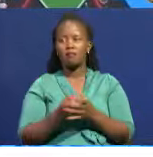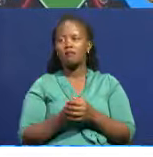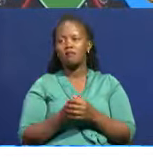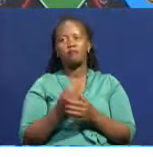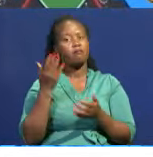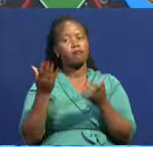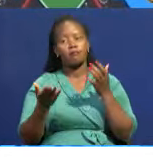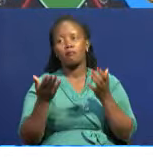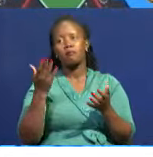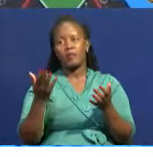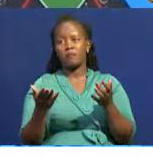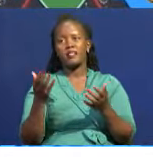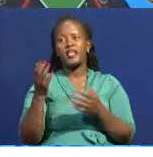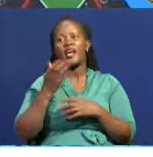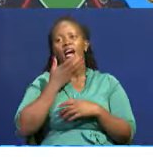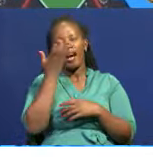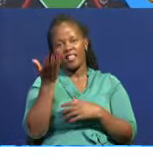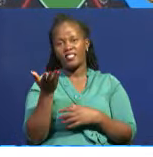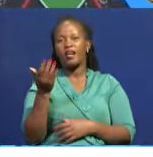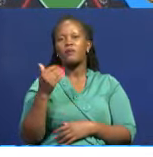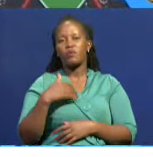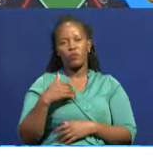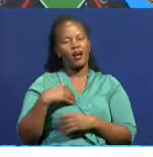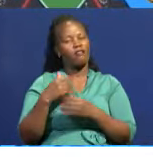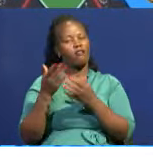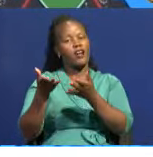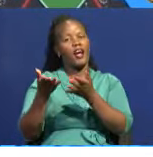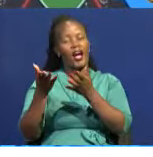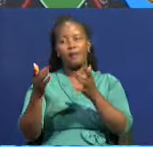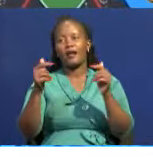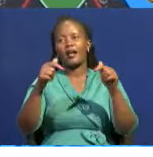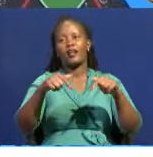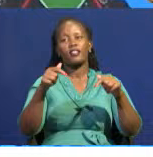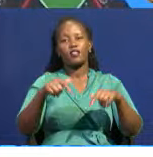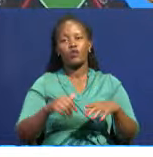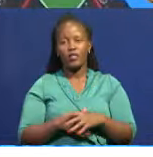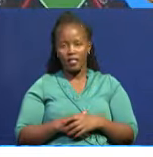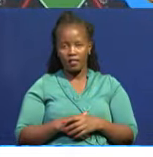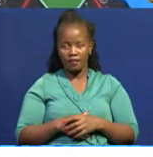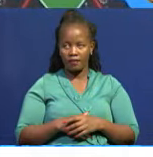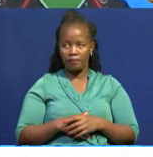Maybe an answer may be found here today.